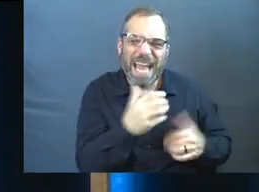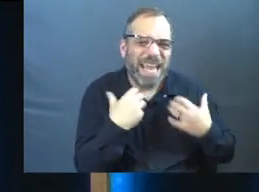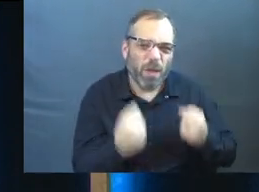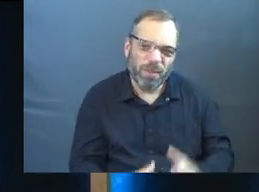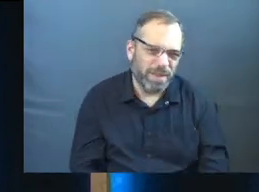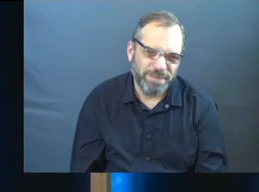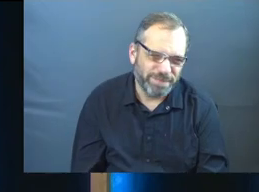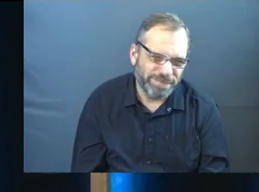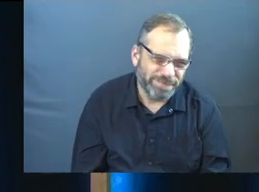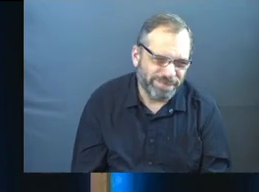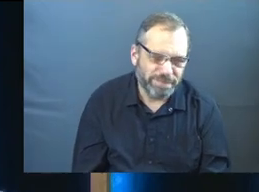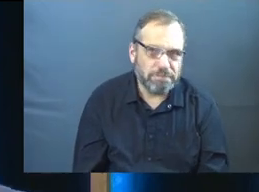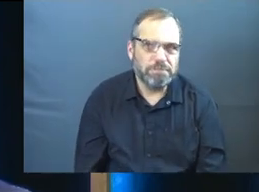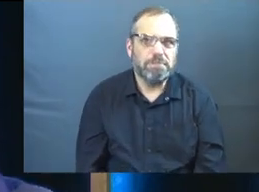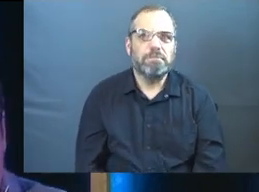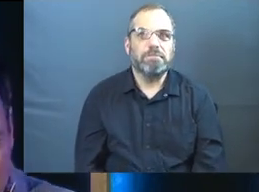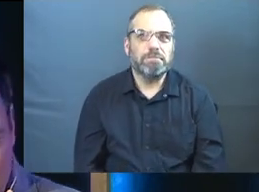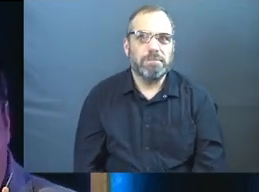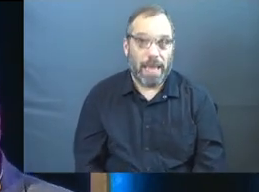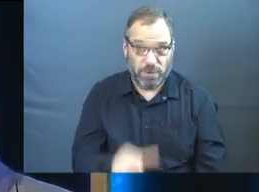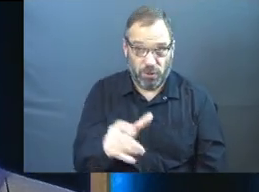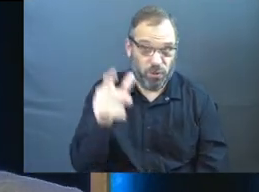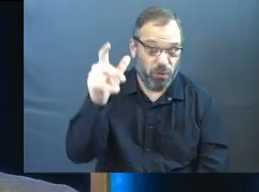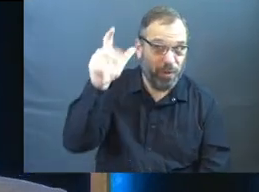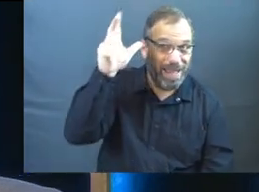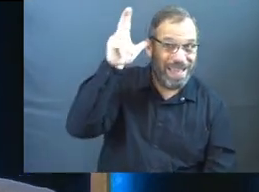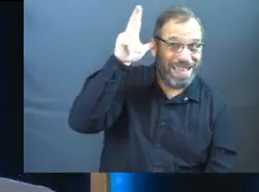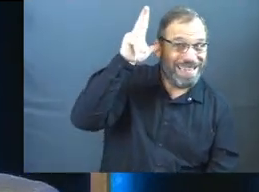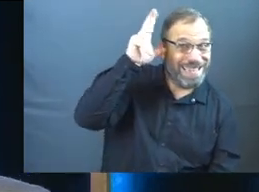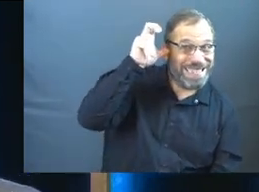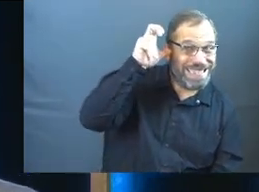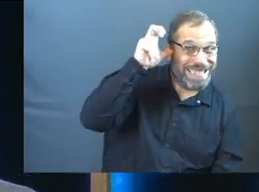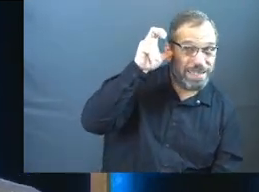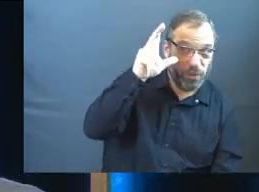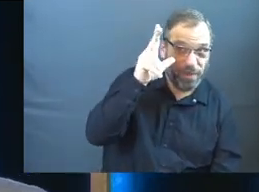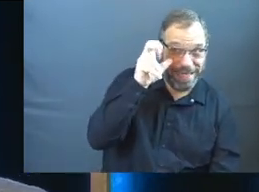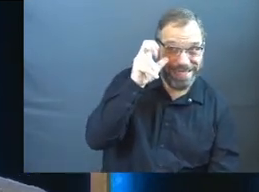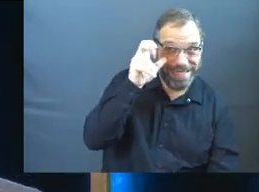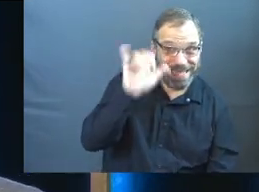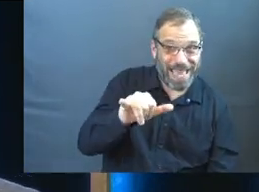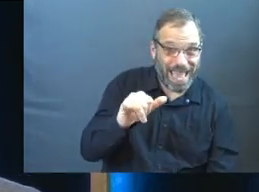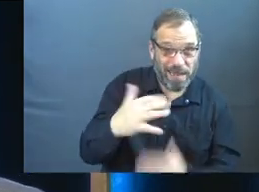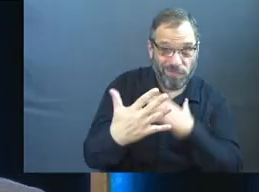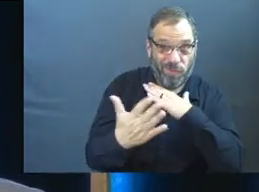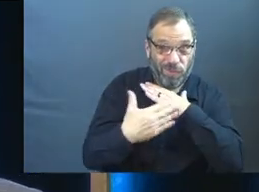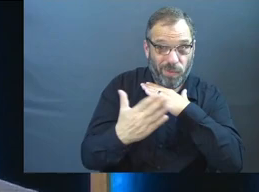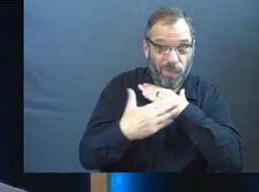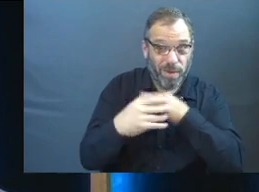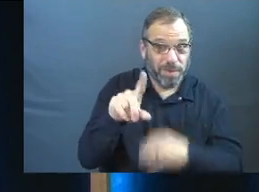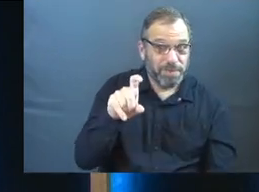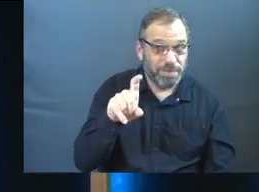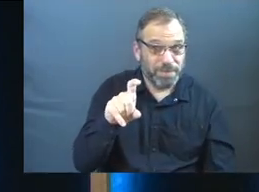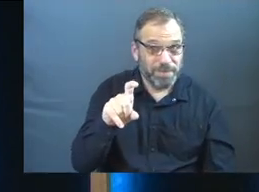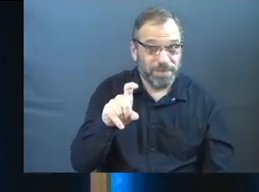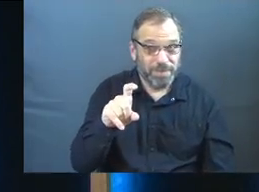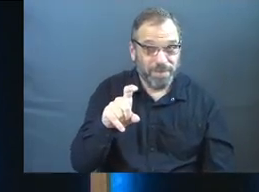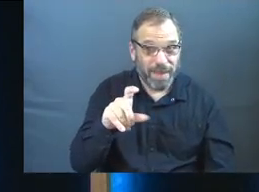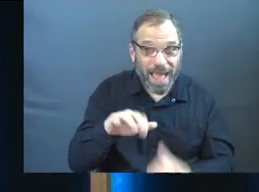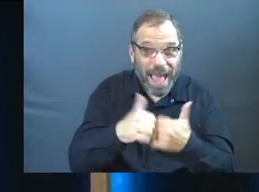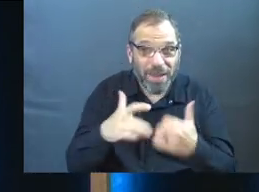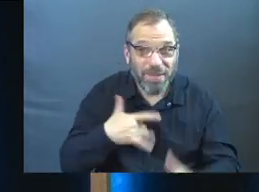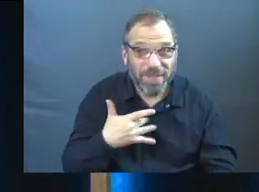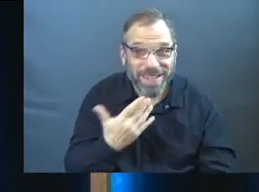unhealthy. And do you listen? And do you let them be that early warning system? How are we doing so